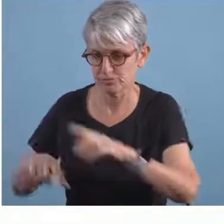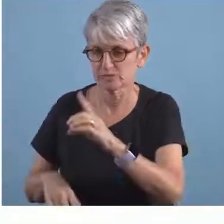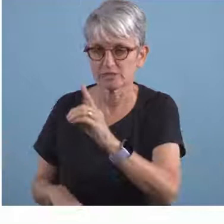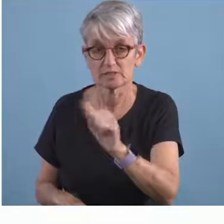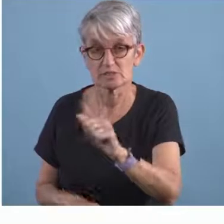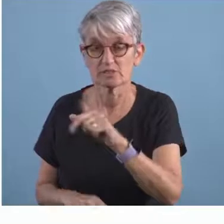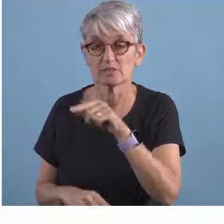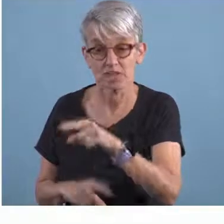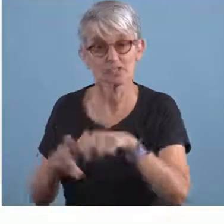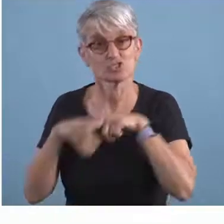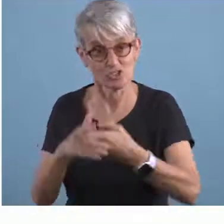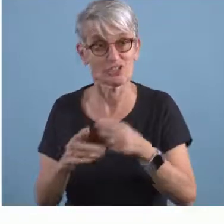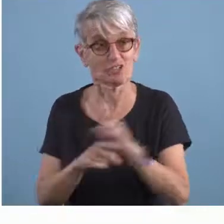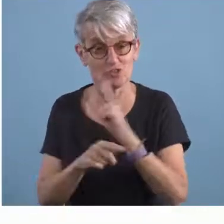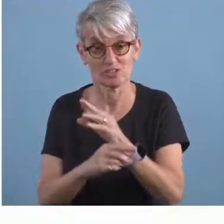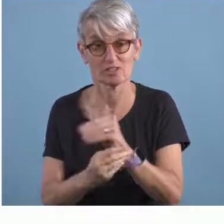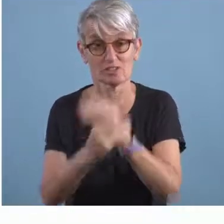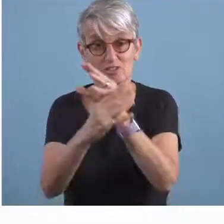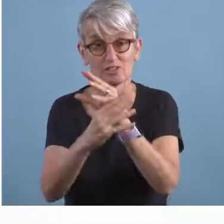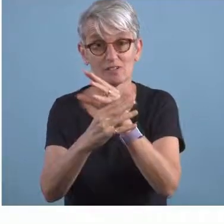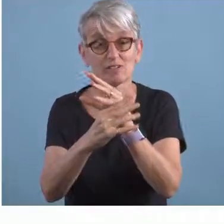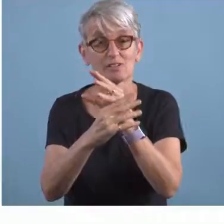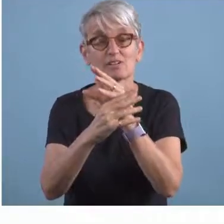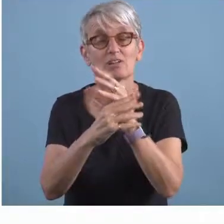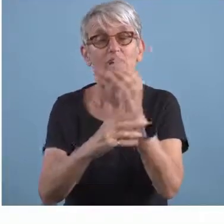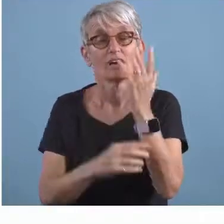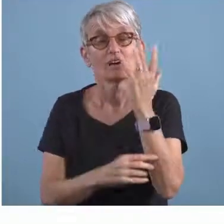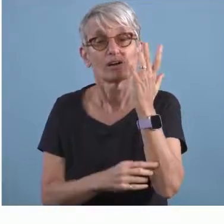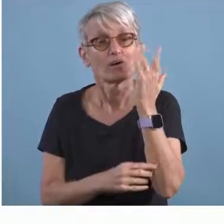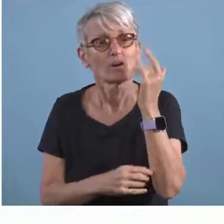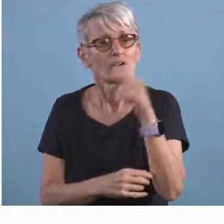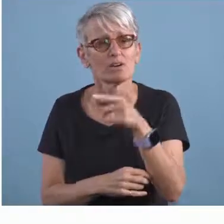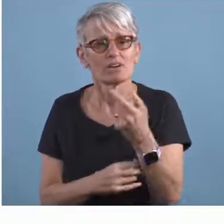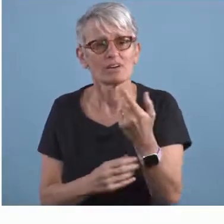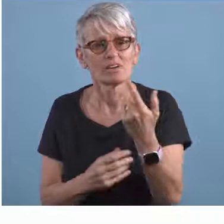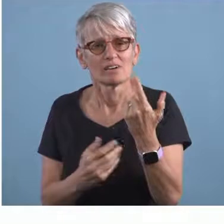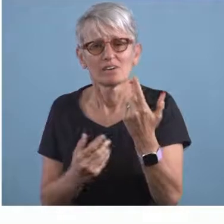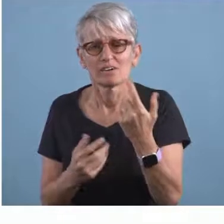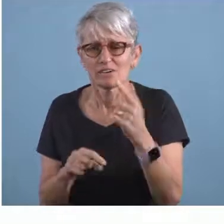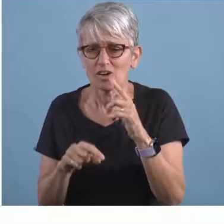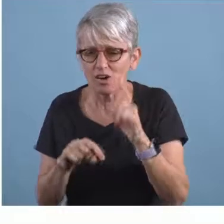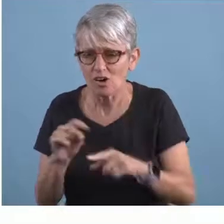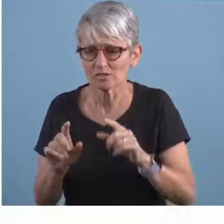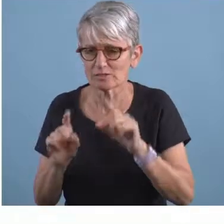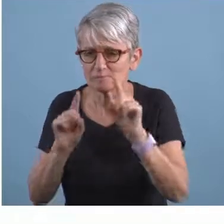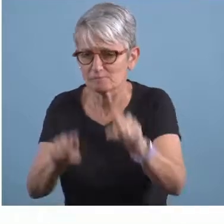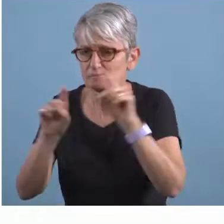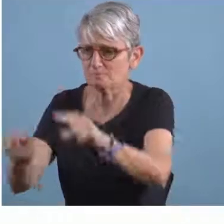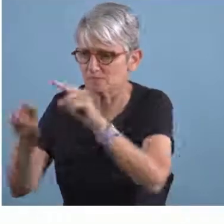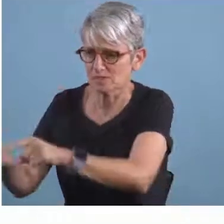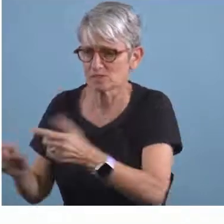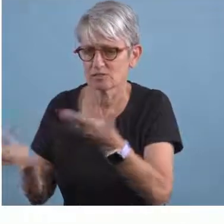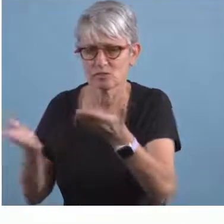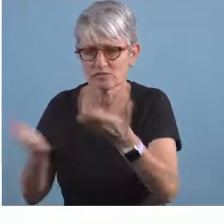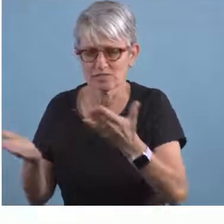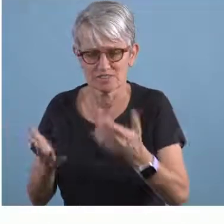in telepractice because we weren't able to get services to all kids as quickly as they needed to